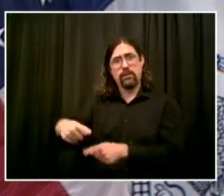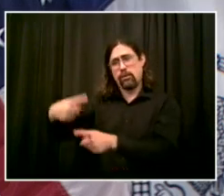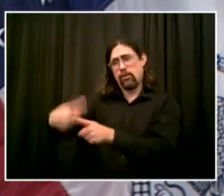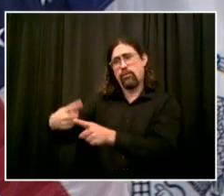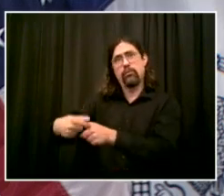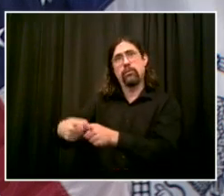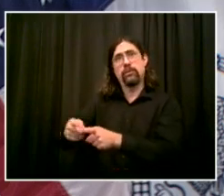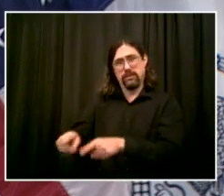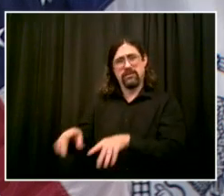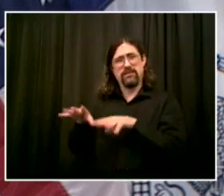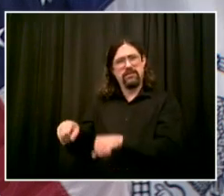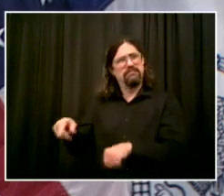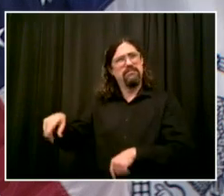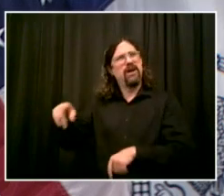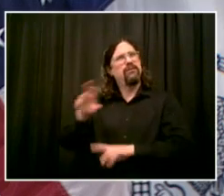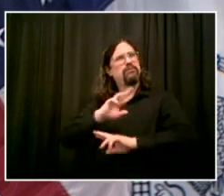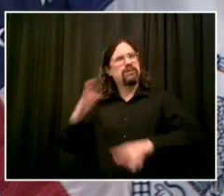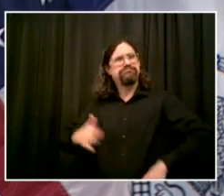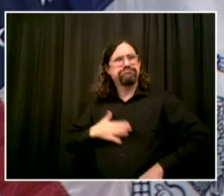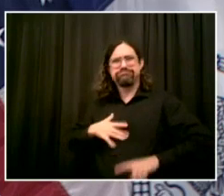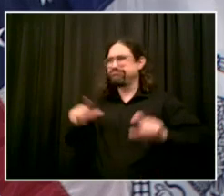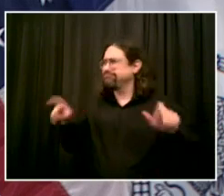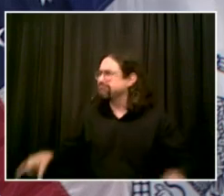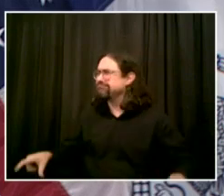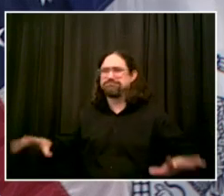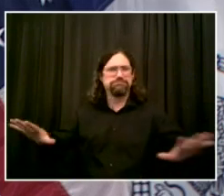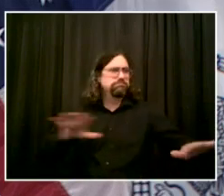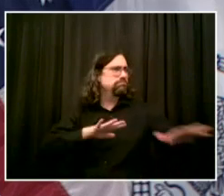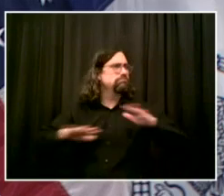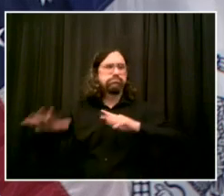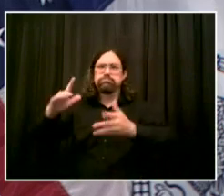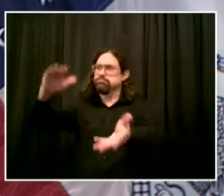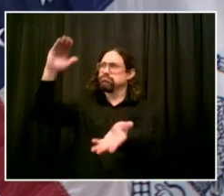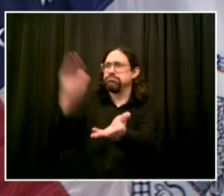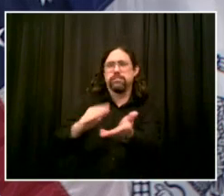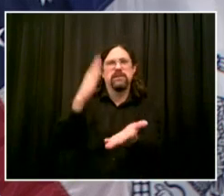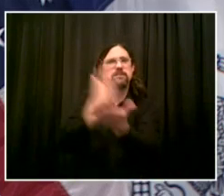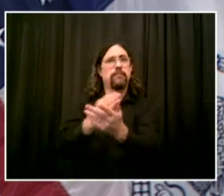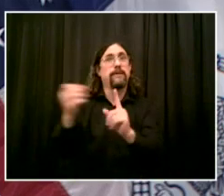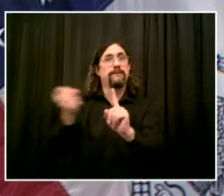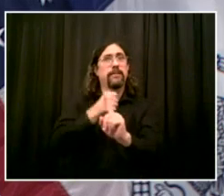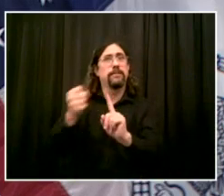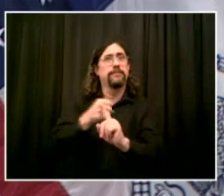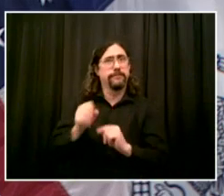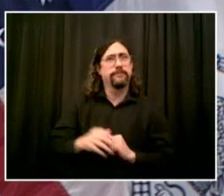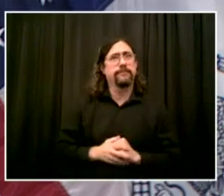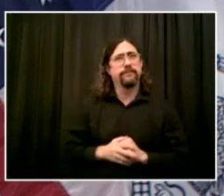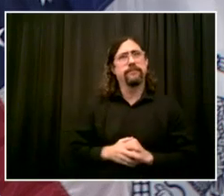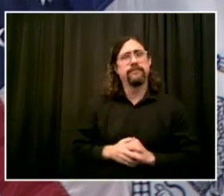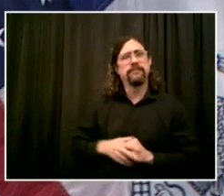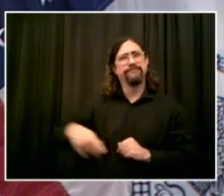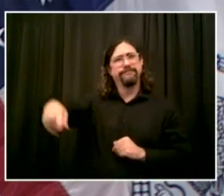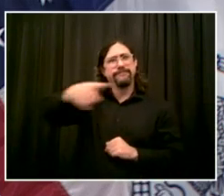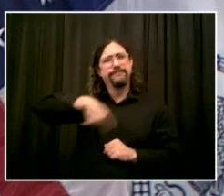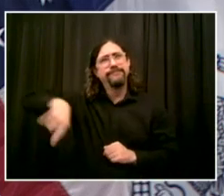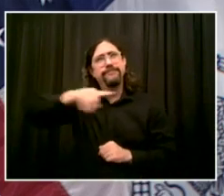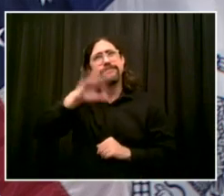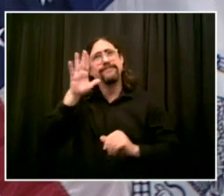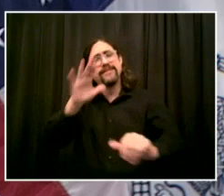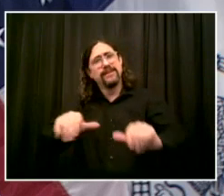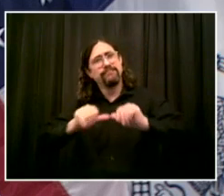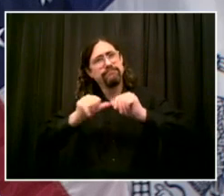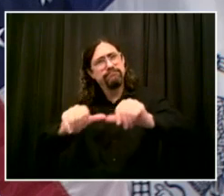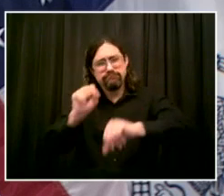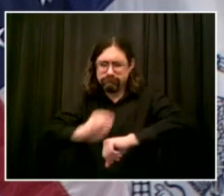steadily in this city until we reach this horrible situation in recent months. But nonetheless, we're going to beat it